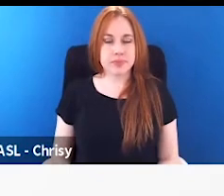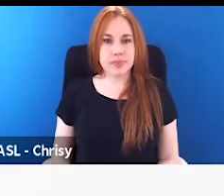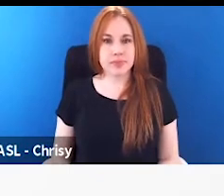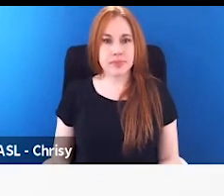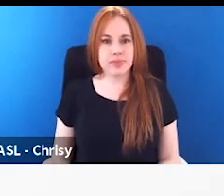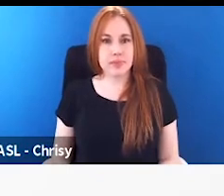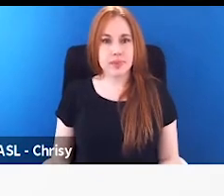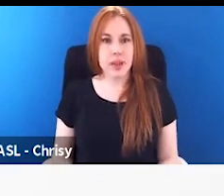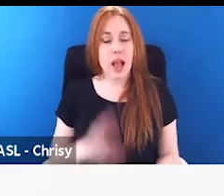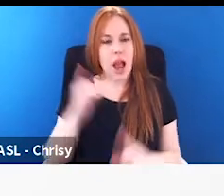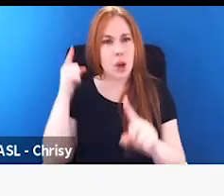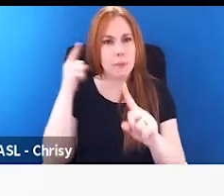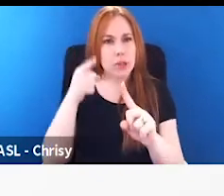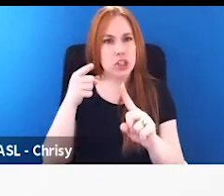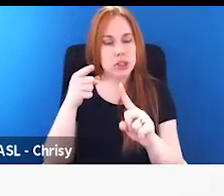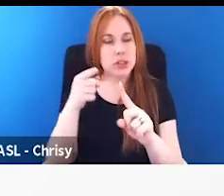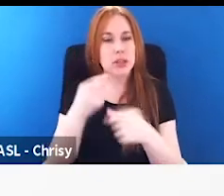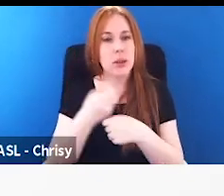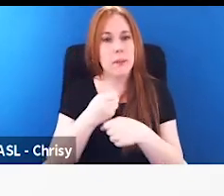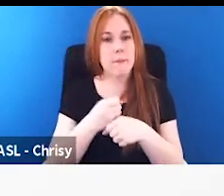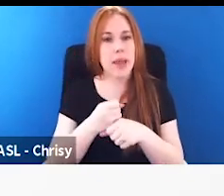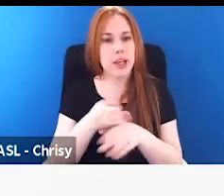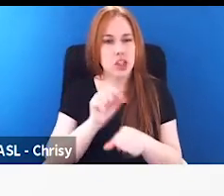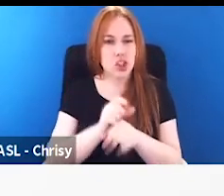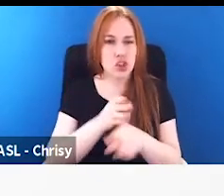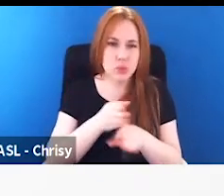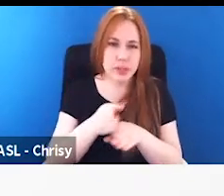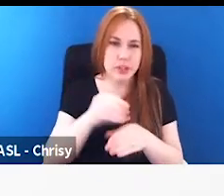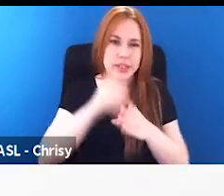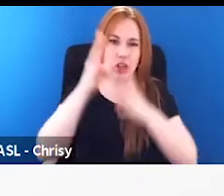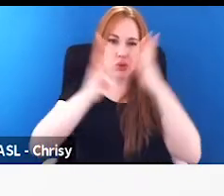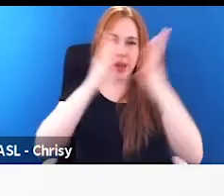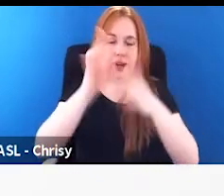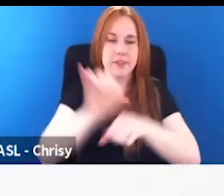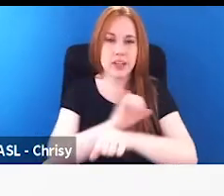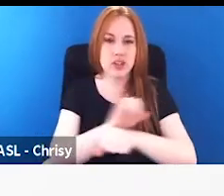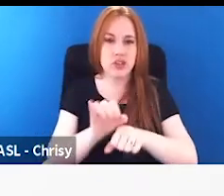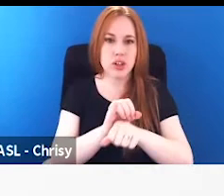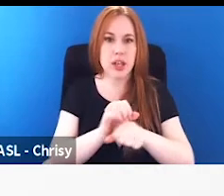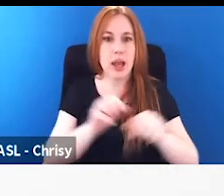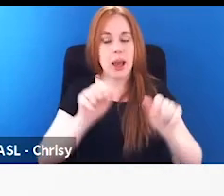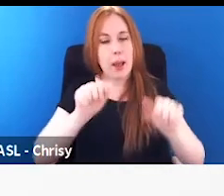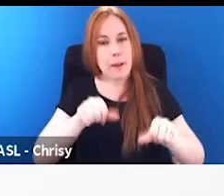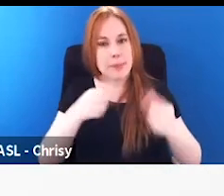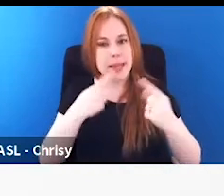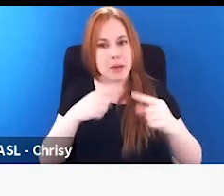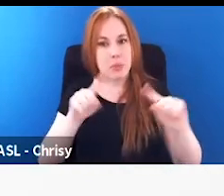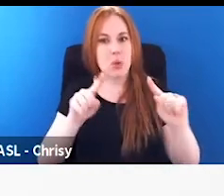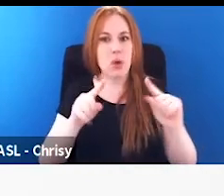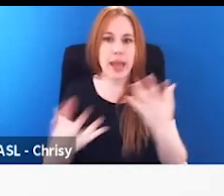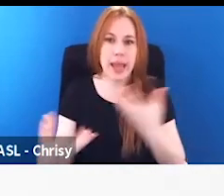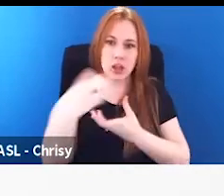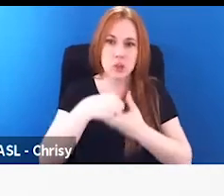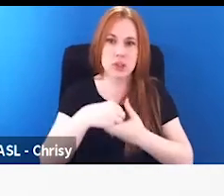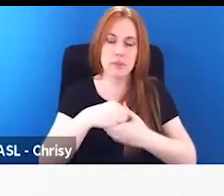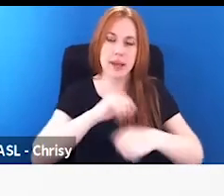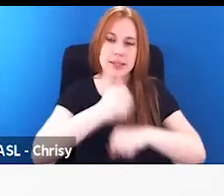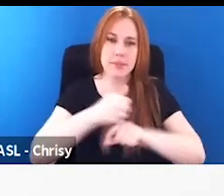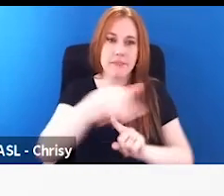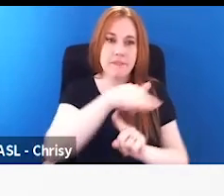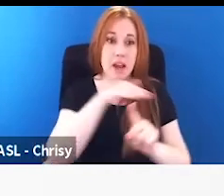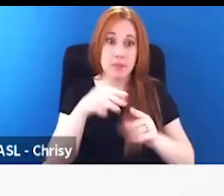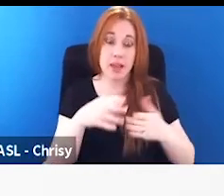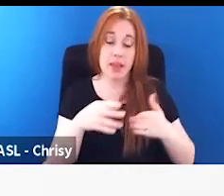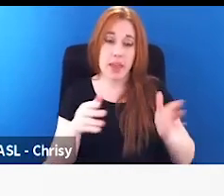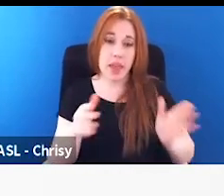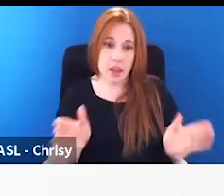But our mission is essentially to make careers in the creative industry obtainable and inclusive by forging environments that, one, drives awareness of the